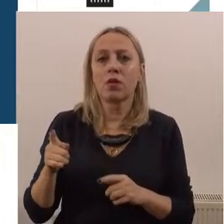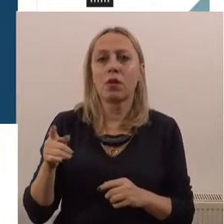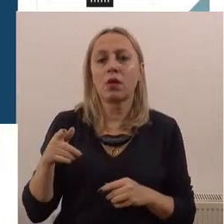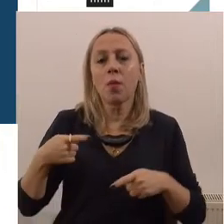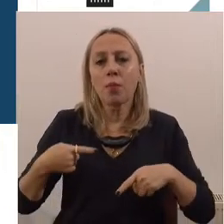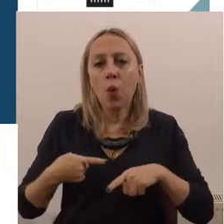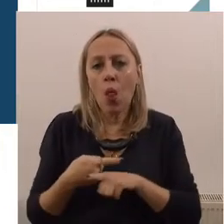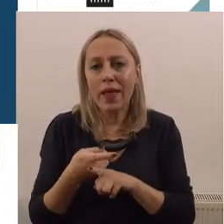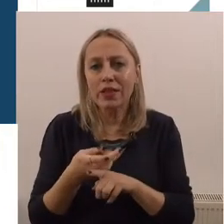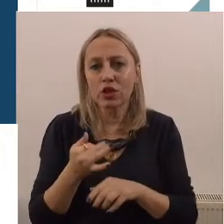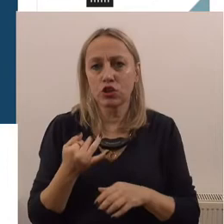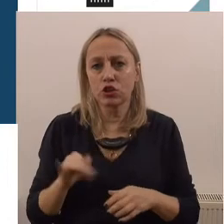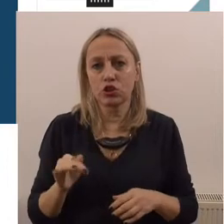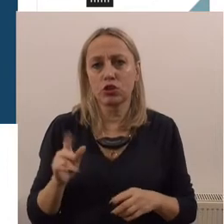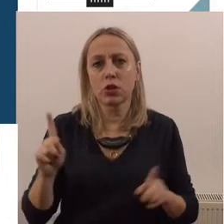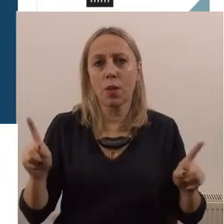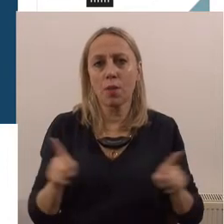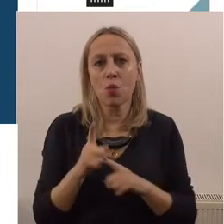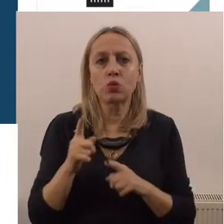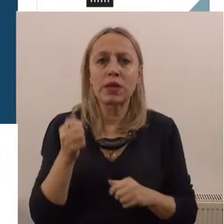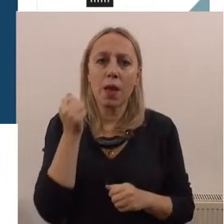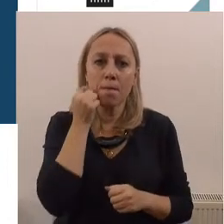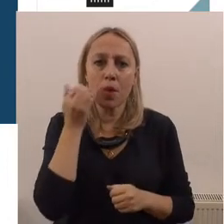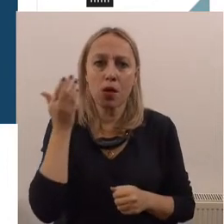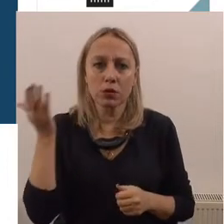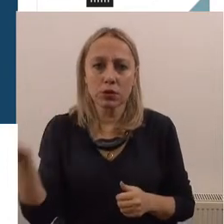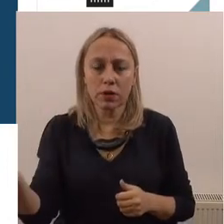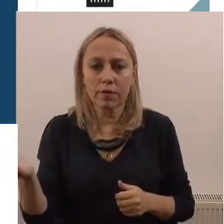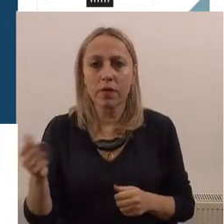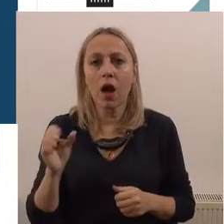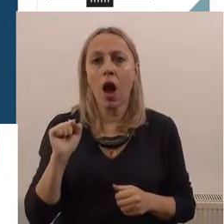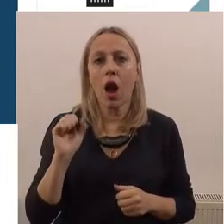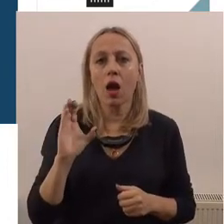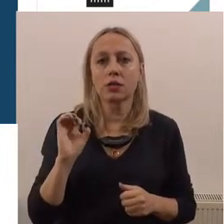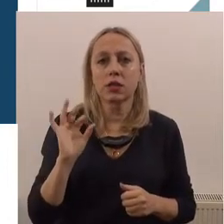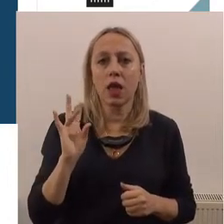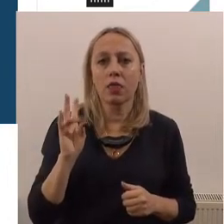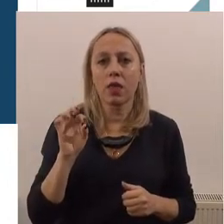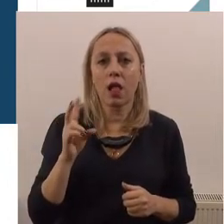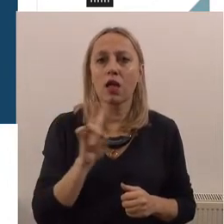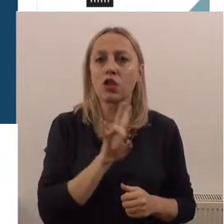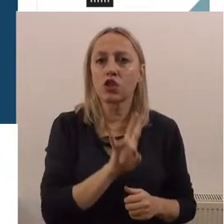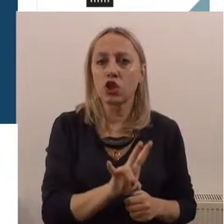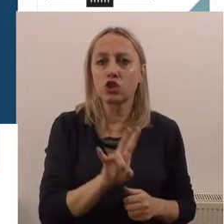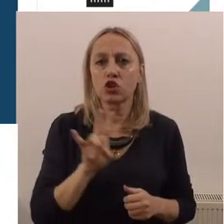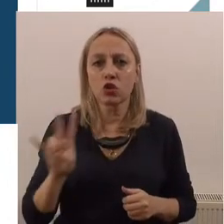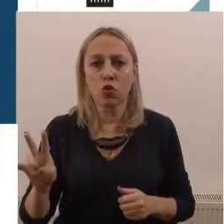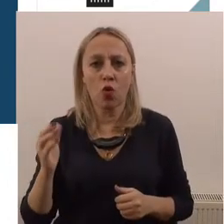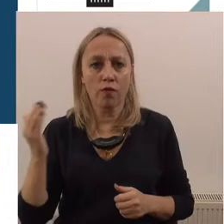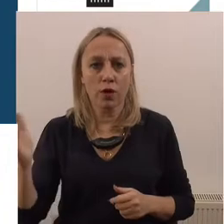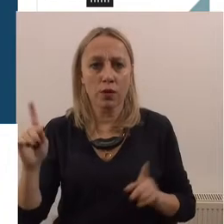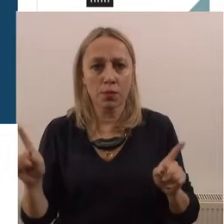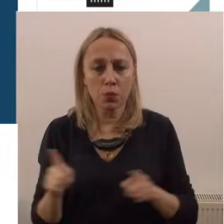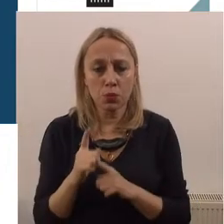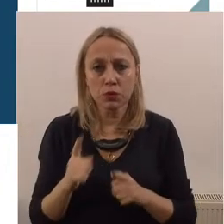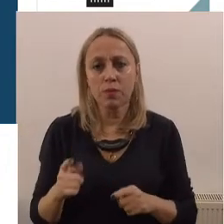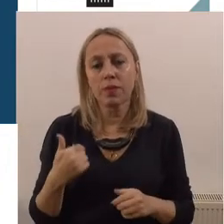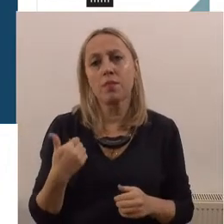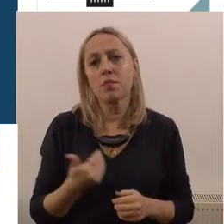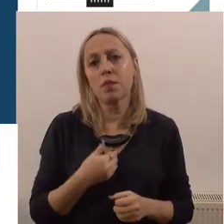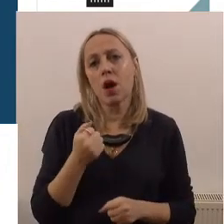also going to invite the Polytechnic Museum of Moscow, and we also invite the Arsenal in